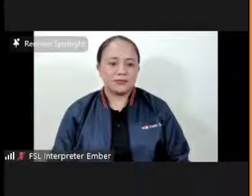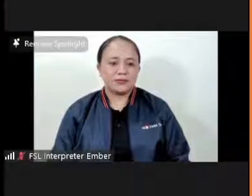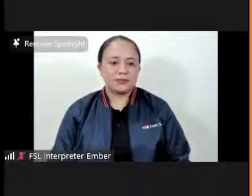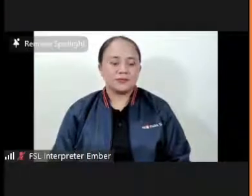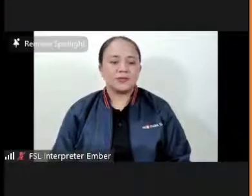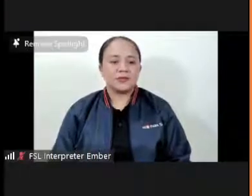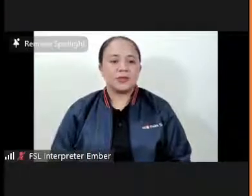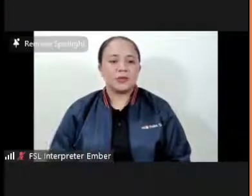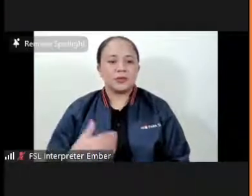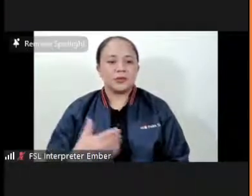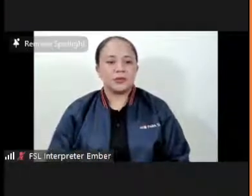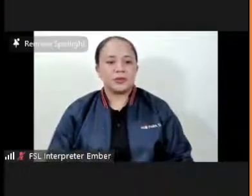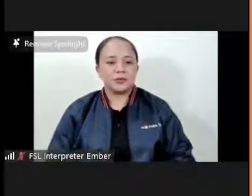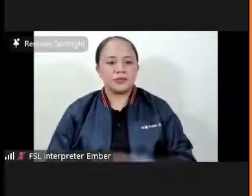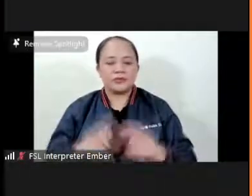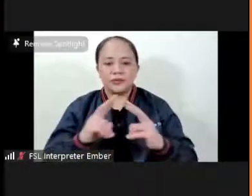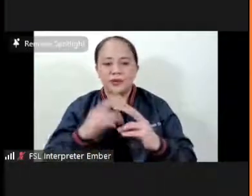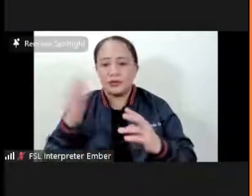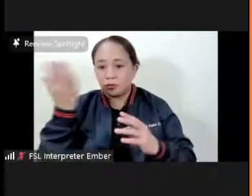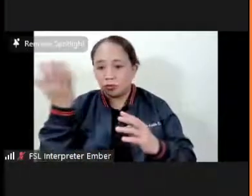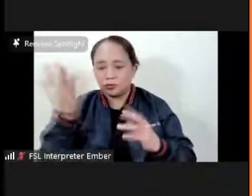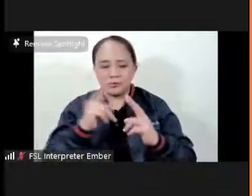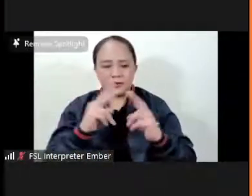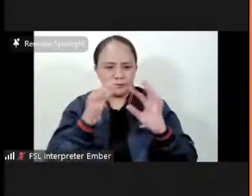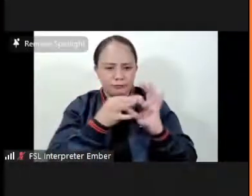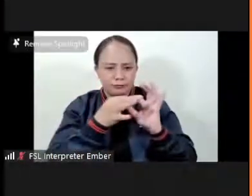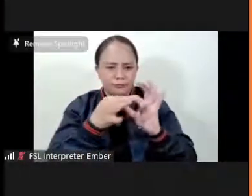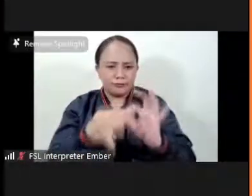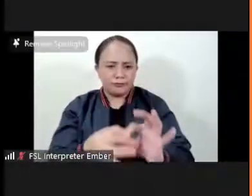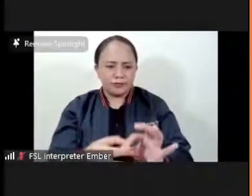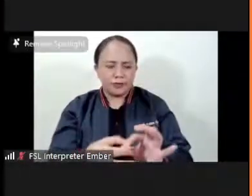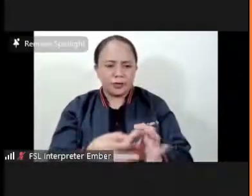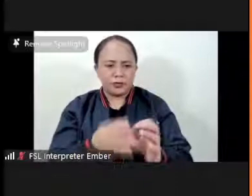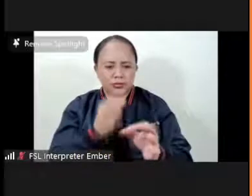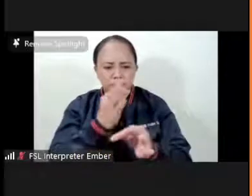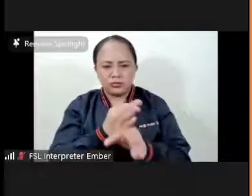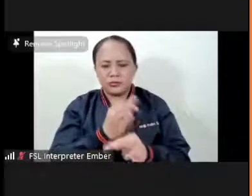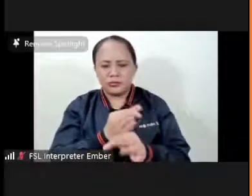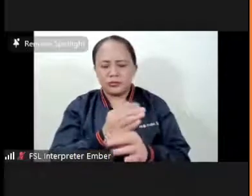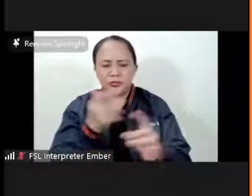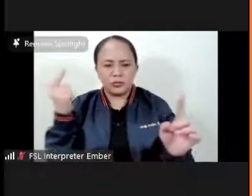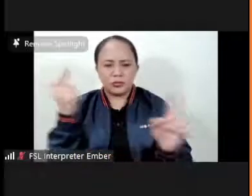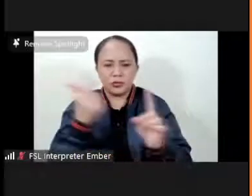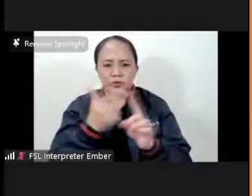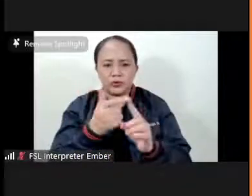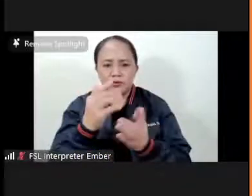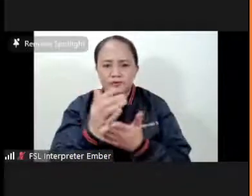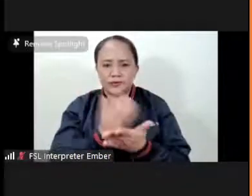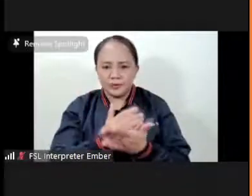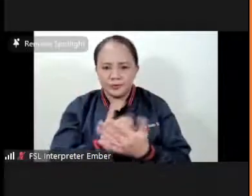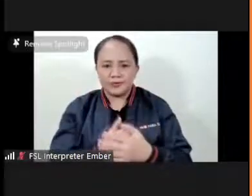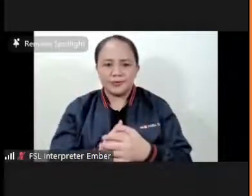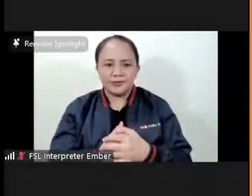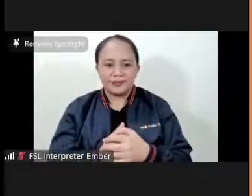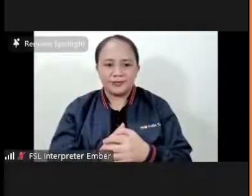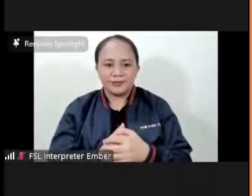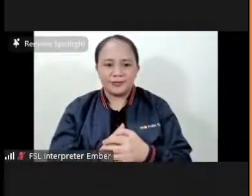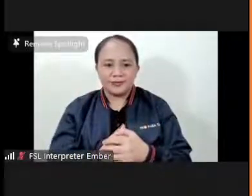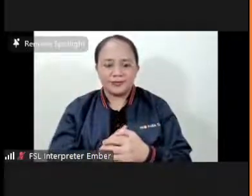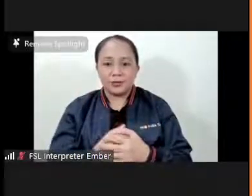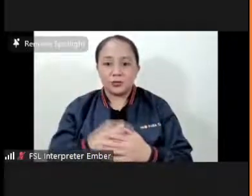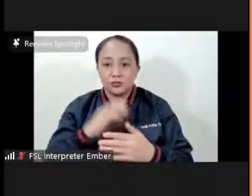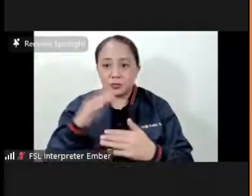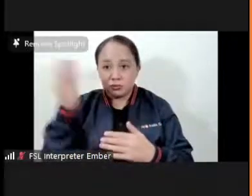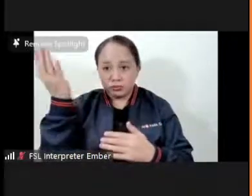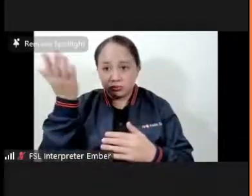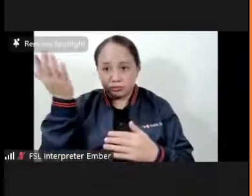which were very relevant and faithful to the main objective of the course. All the lecturers were